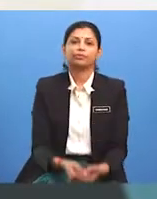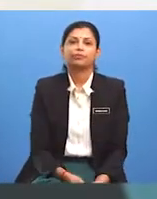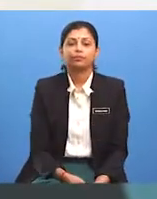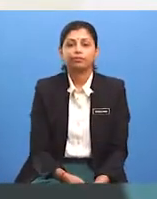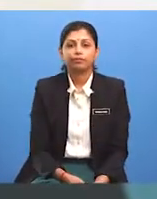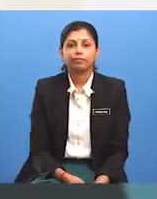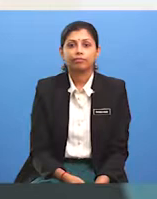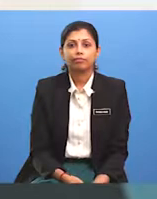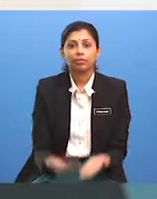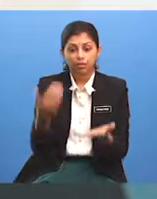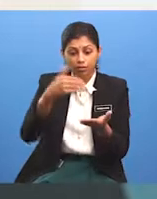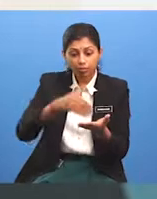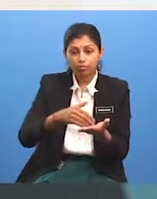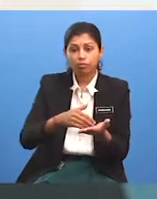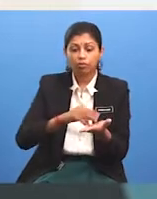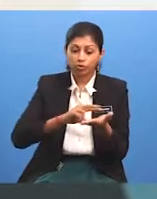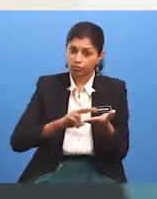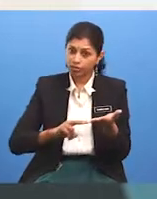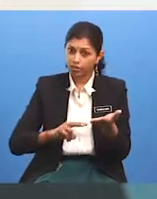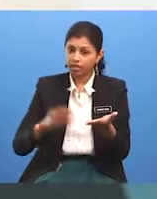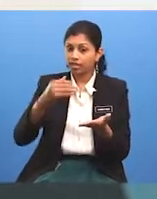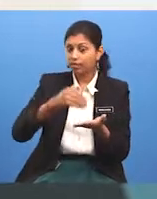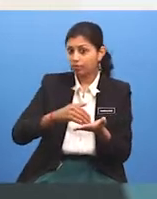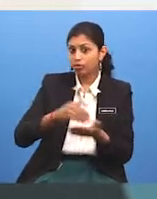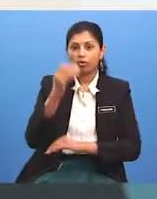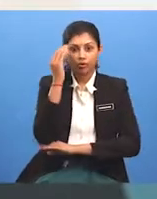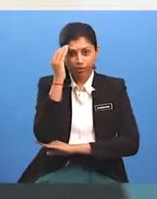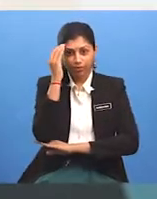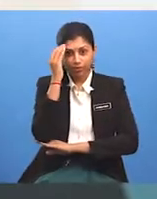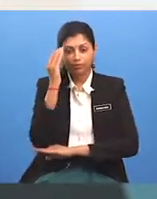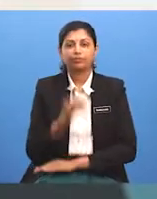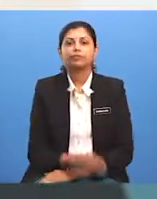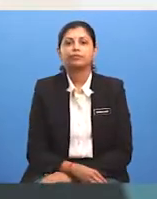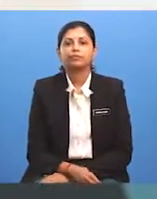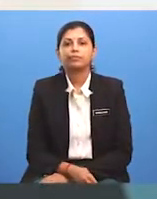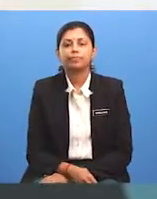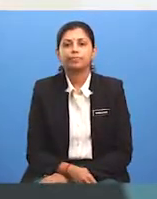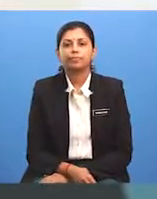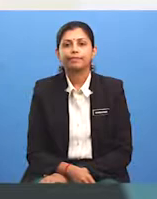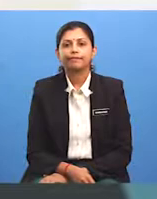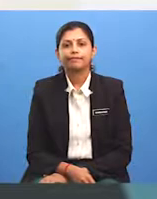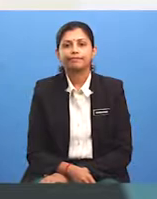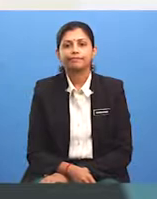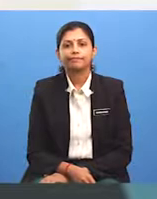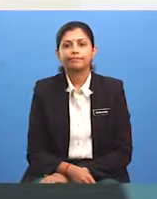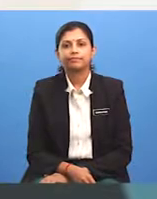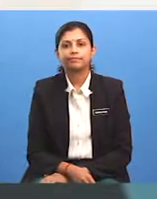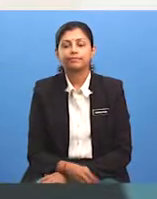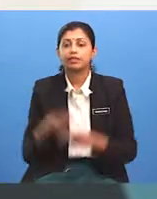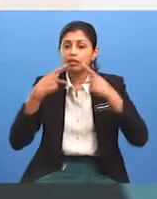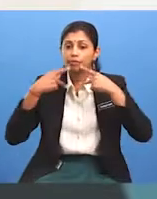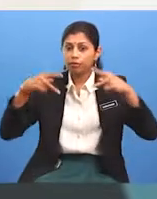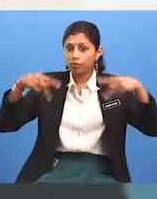you read, the more you know. Not only that, there is a popular quote that